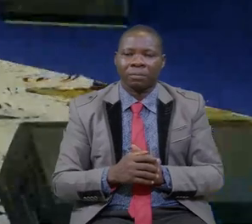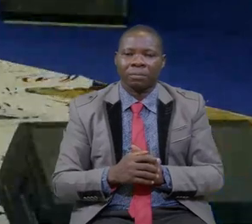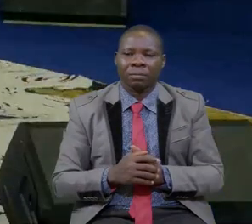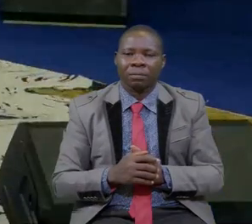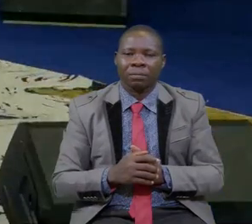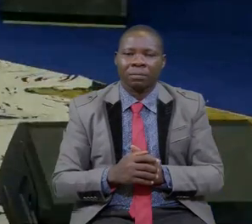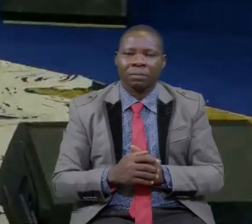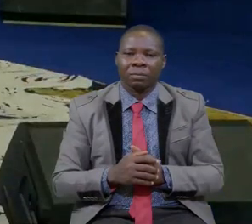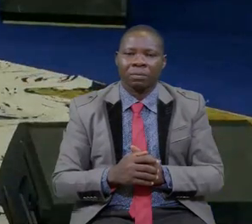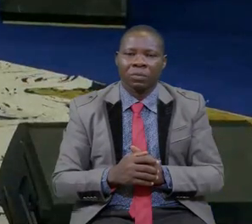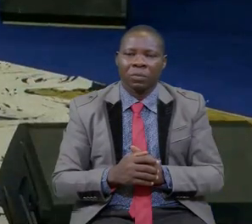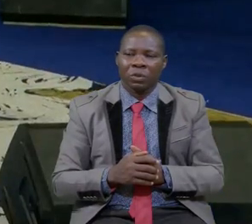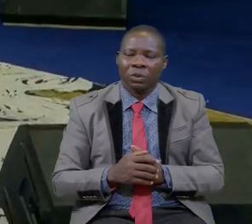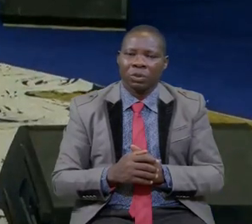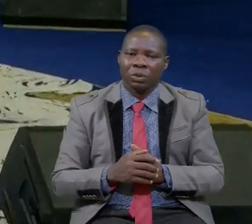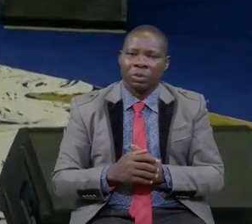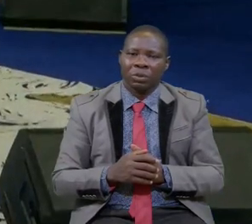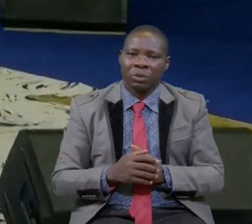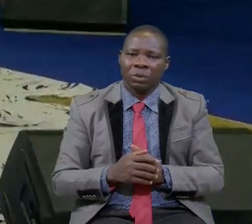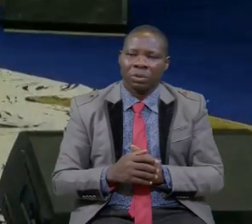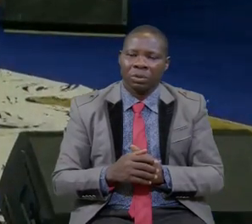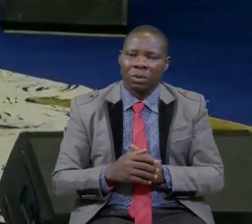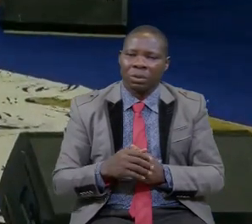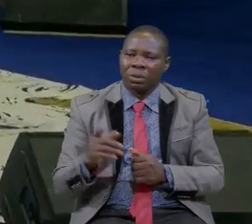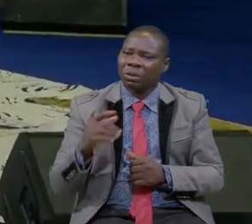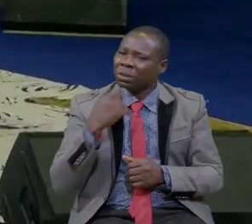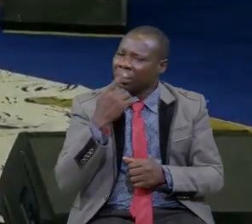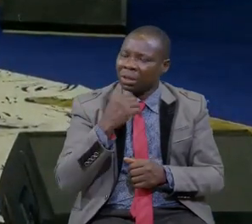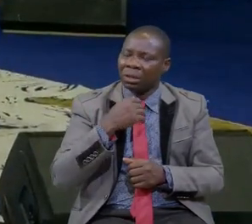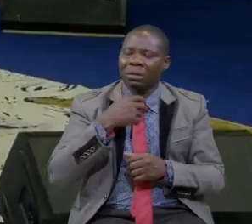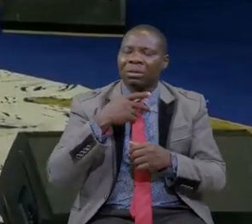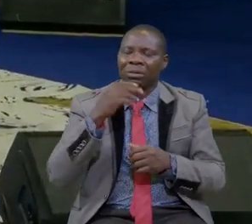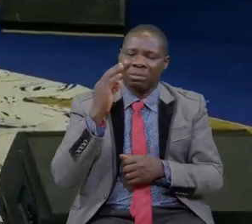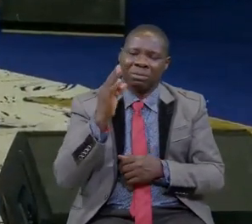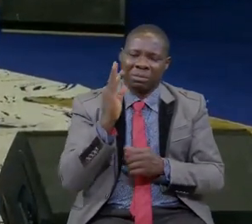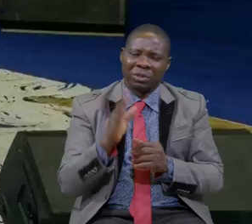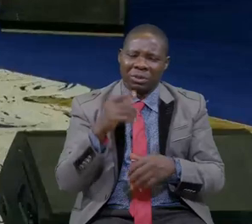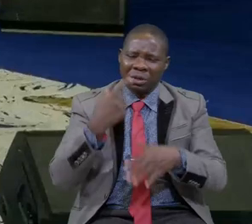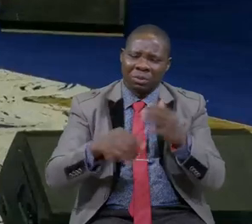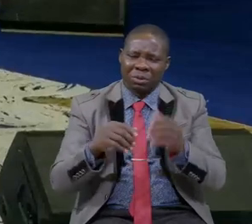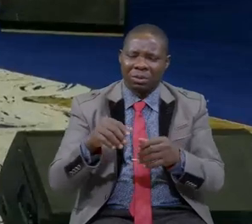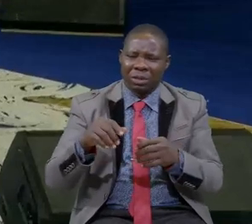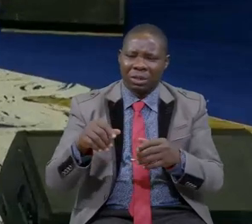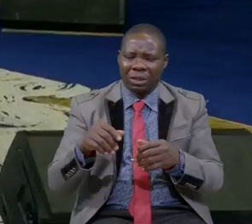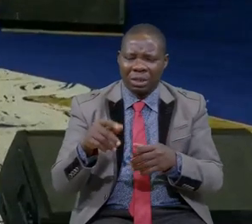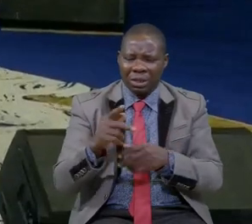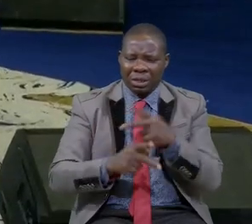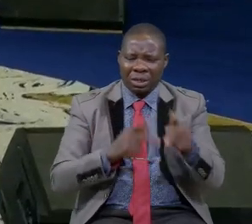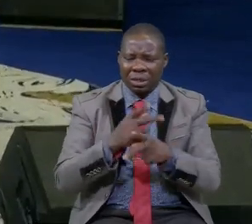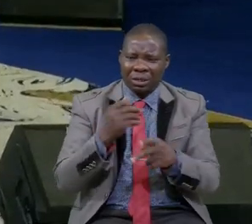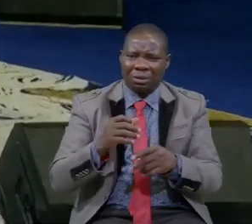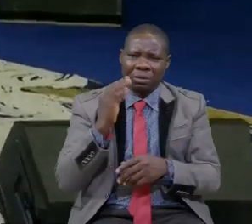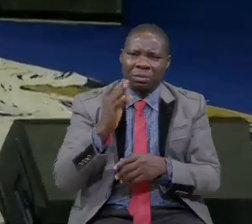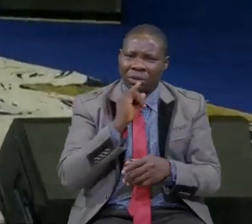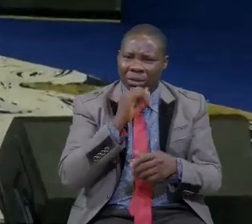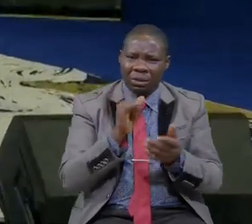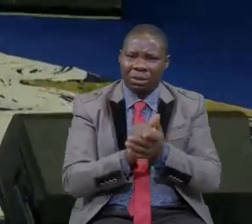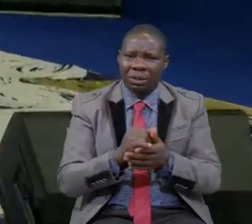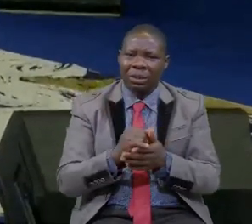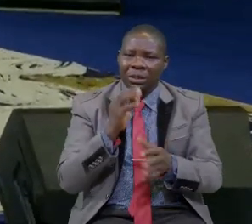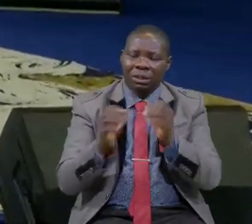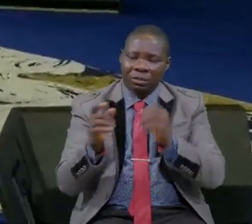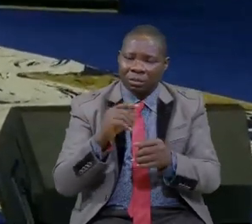in your heart, say, Pastor, what kind of preaching is that? If you think about that, who will get to